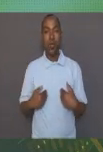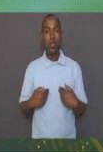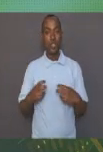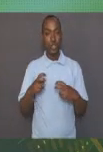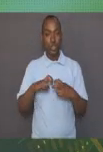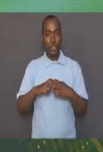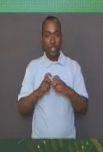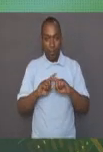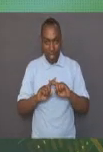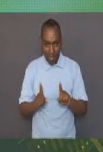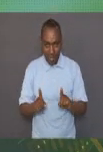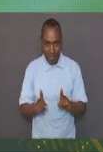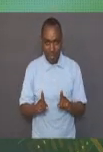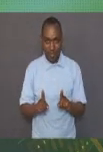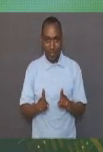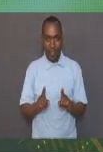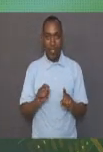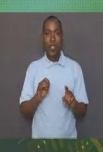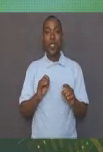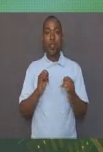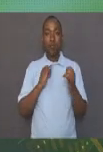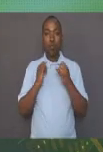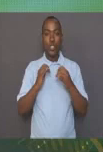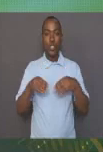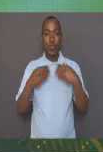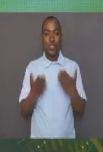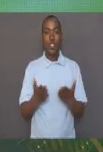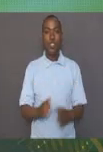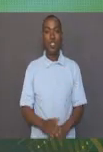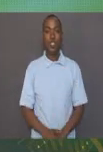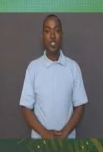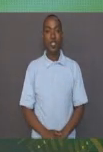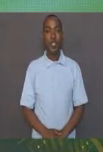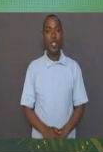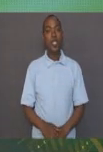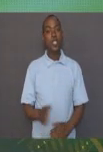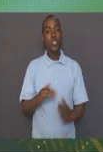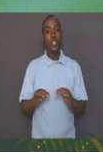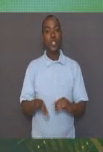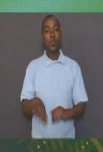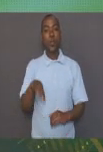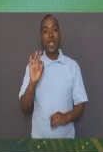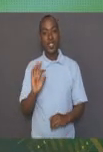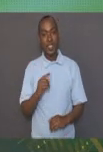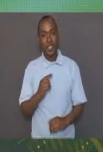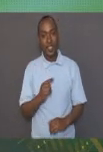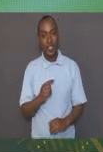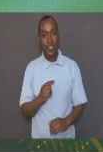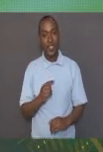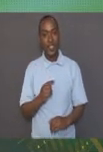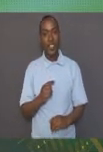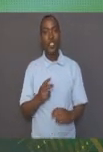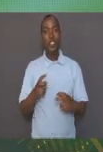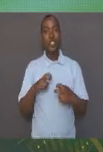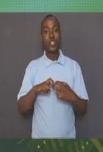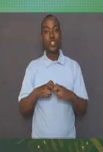problems, informing the public, finding solutions, and preventing